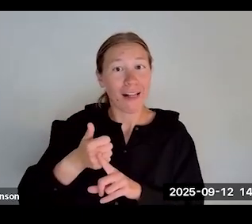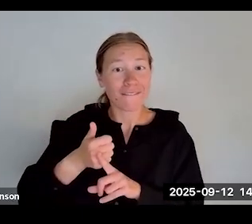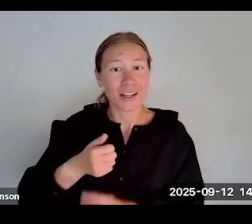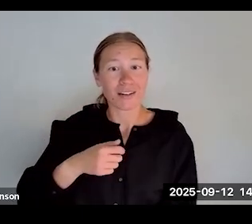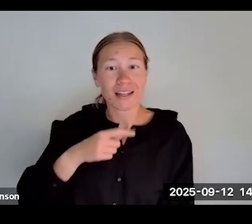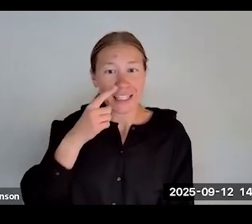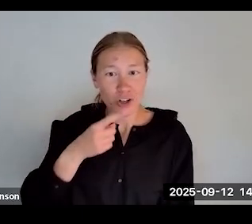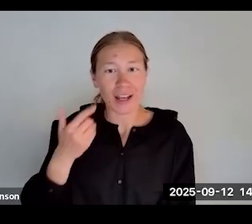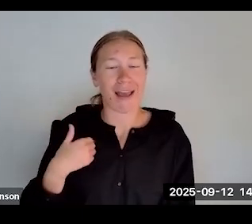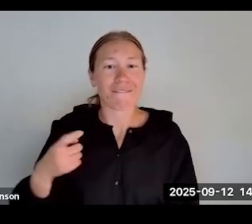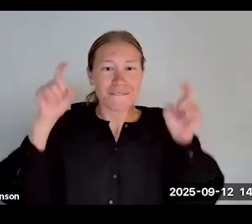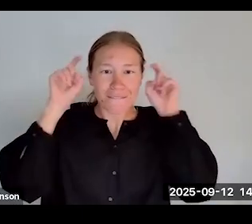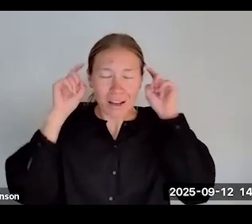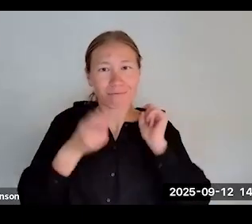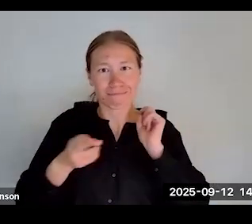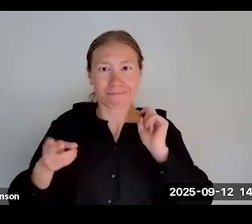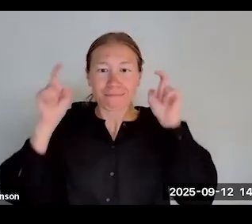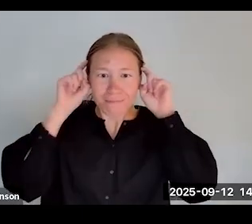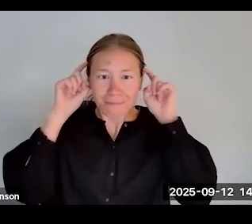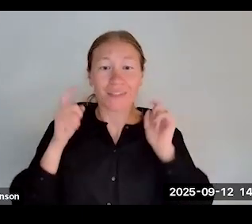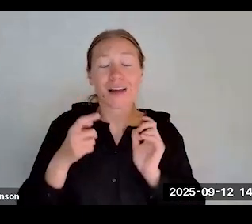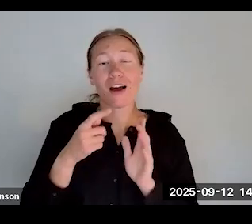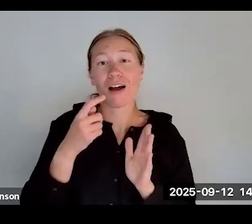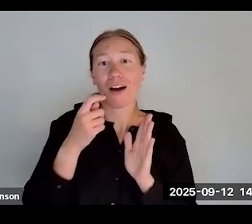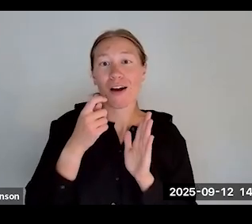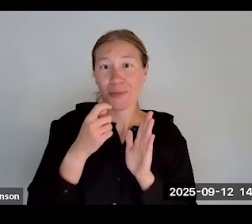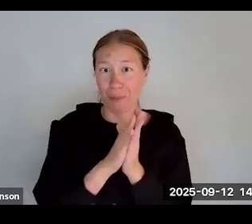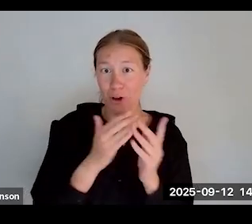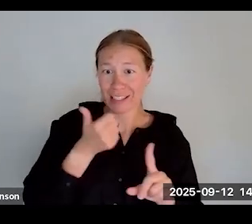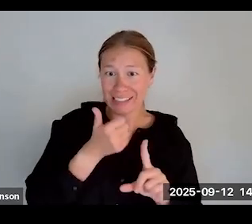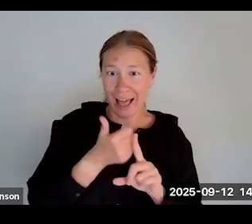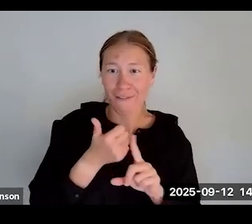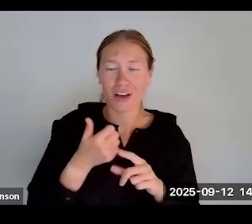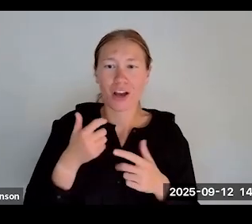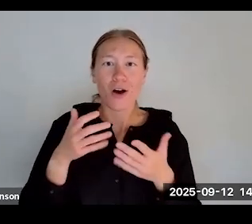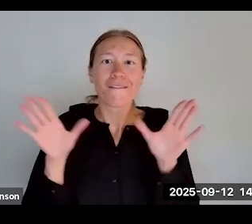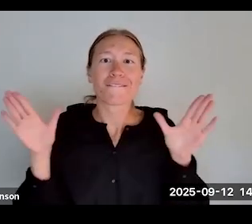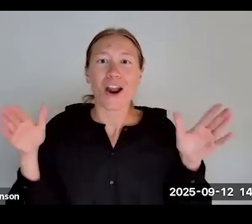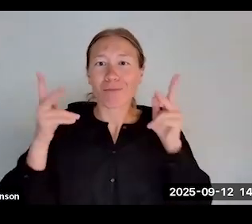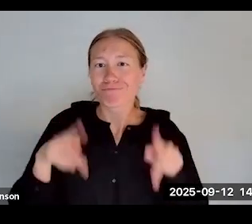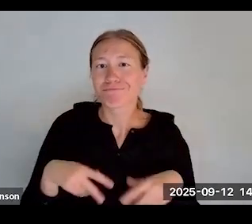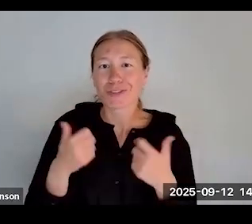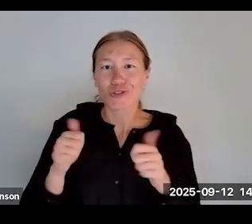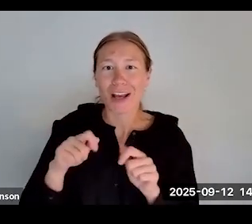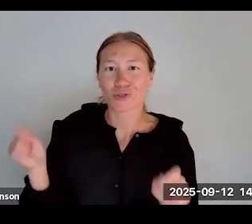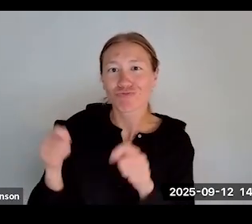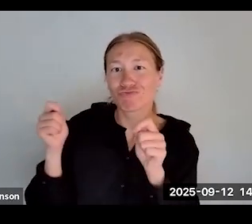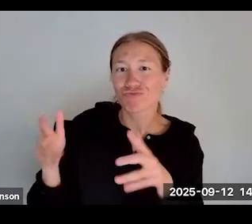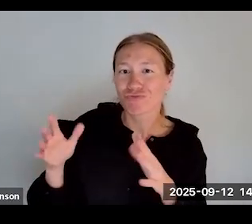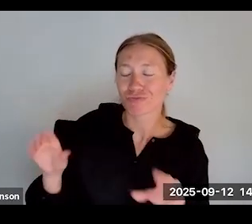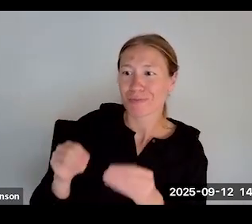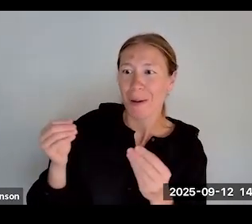who tries to grant a boy's wish. However, the boy keeps mumbling and covering his mouth, which leads to funny